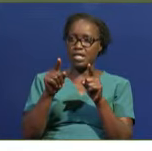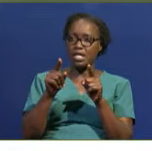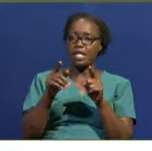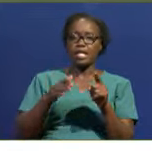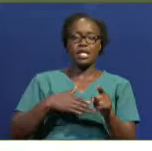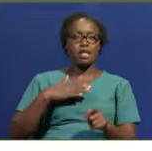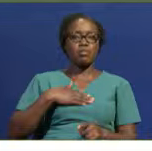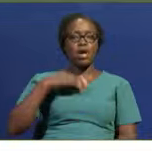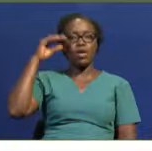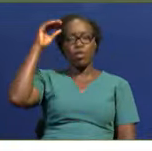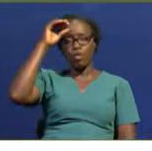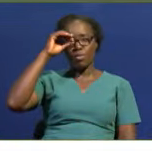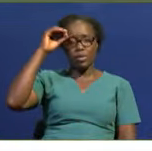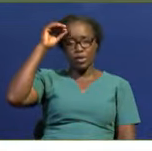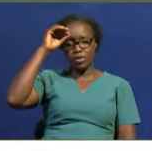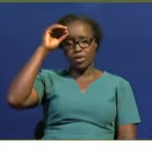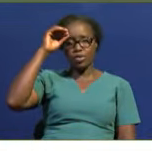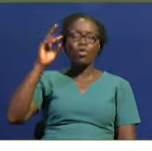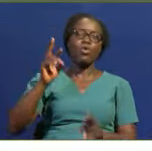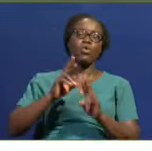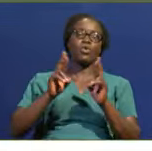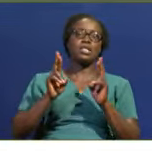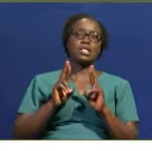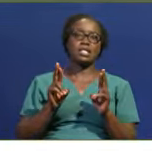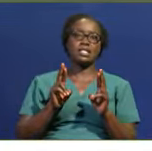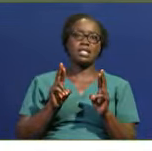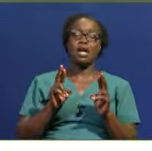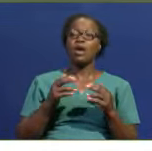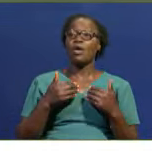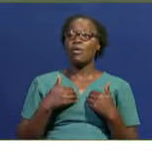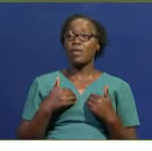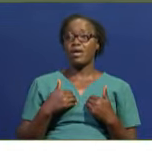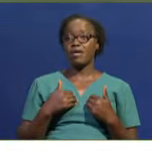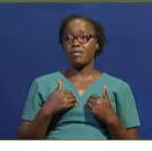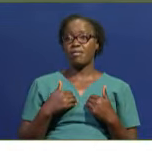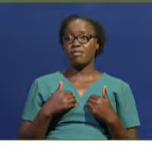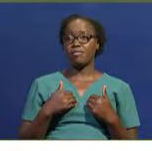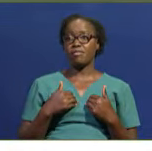my opinion, already we have